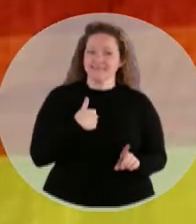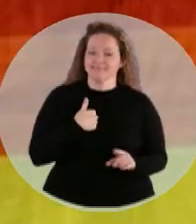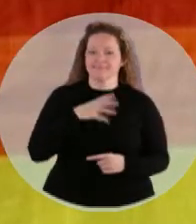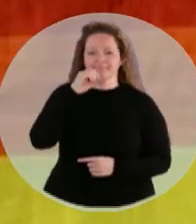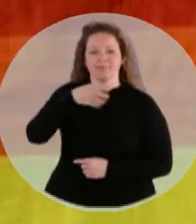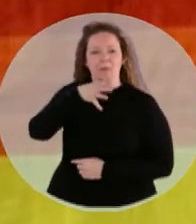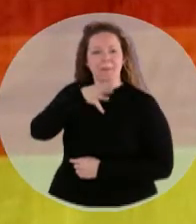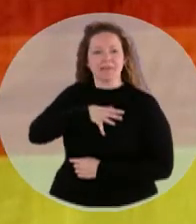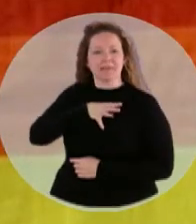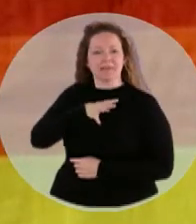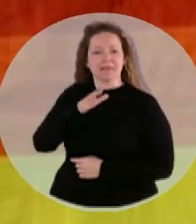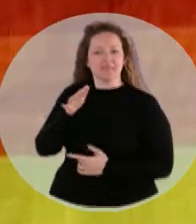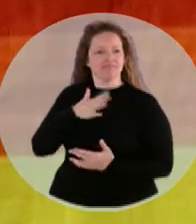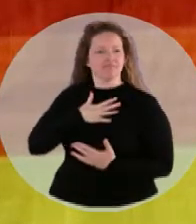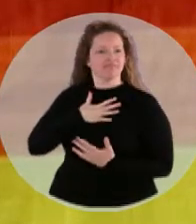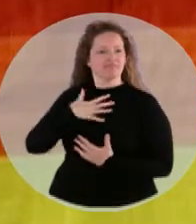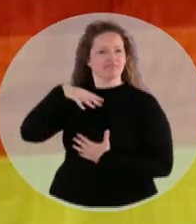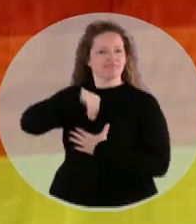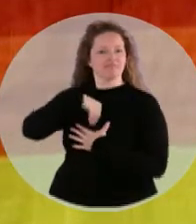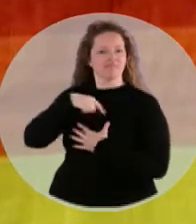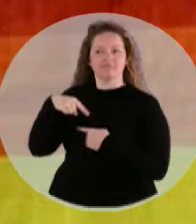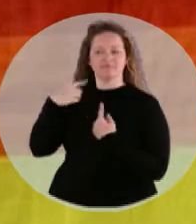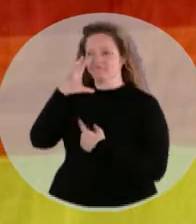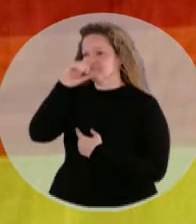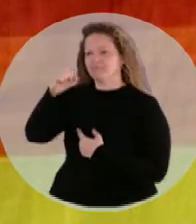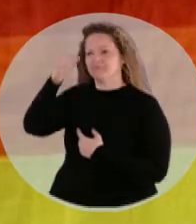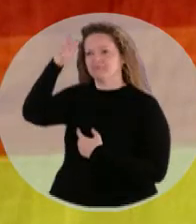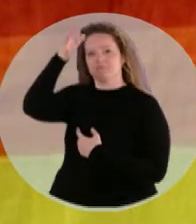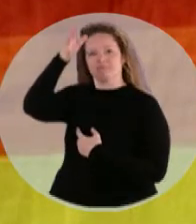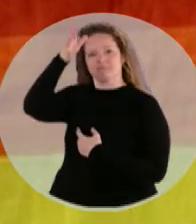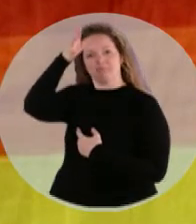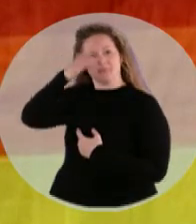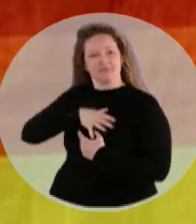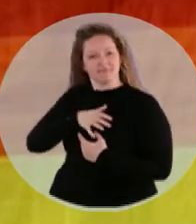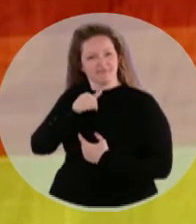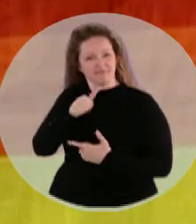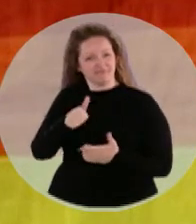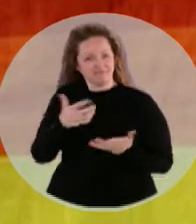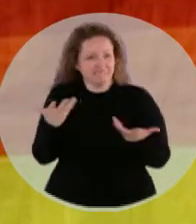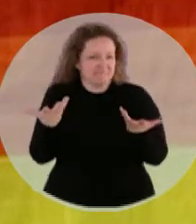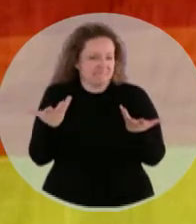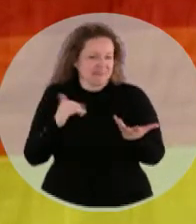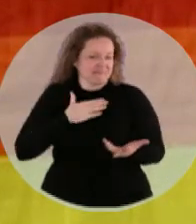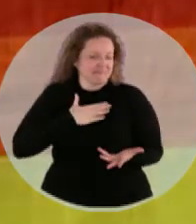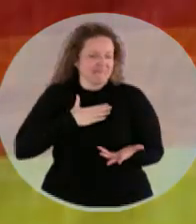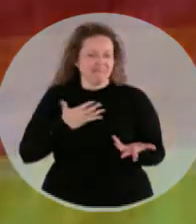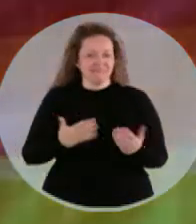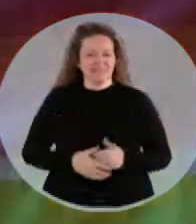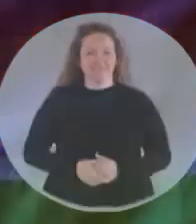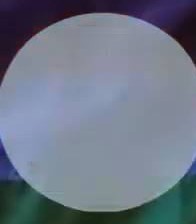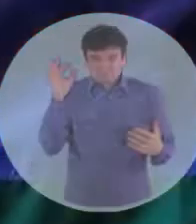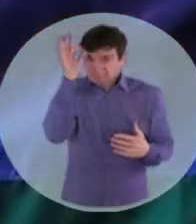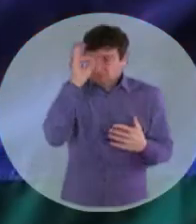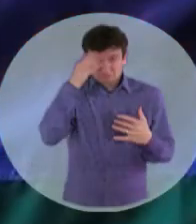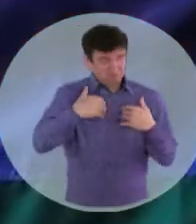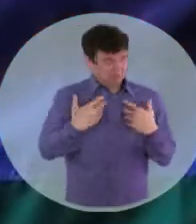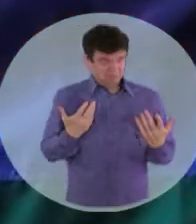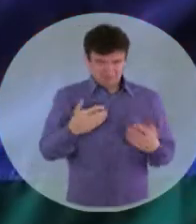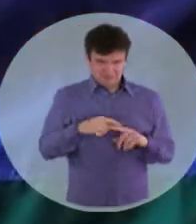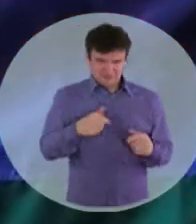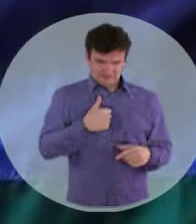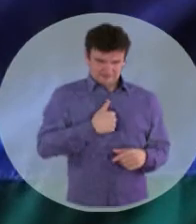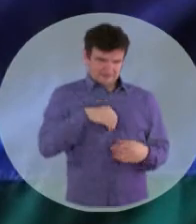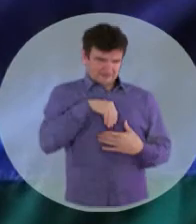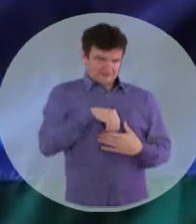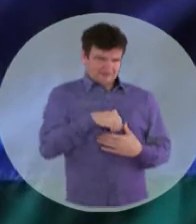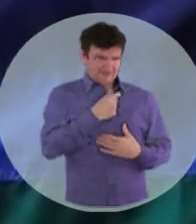veux dire, j'étais plus attirée vers les femmes que vers les hommes. I've known